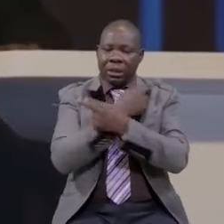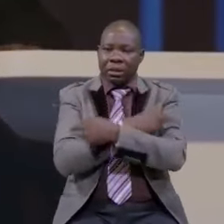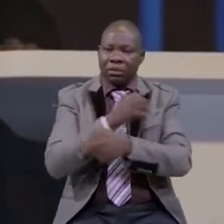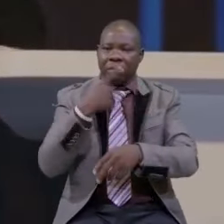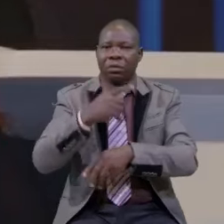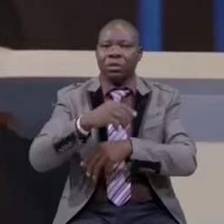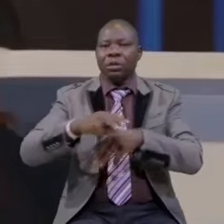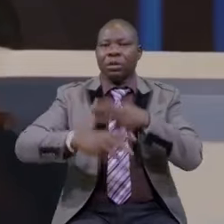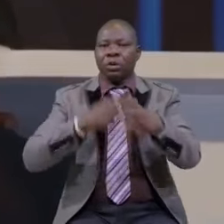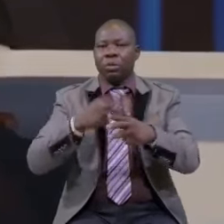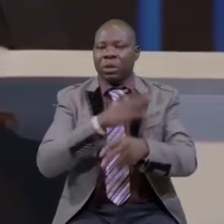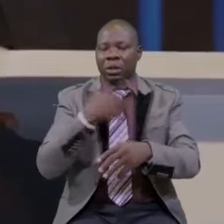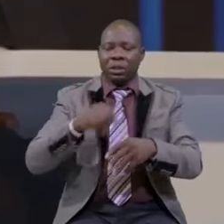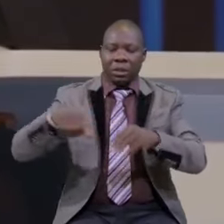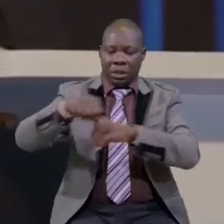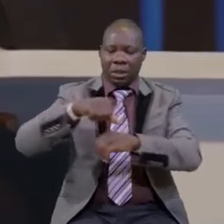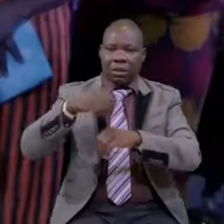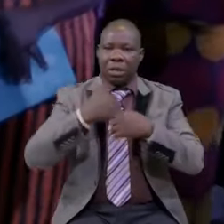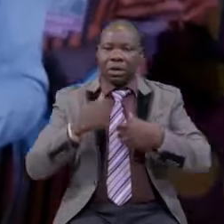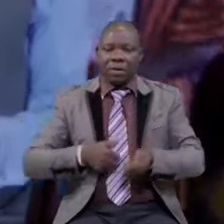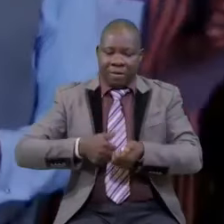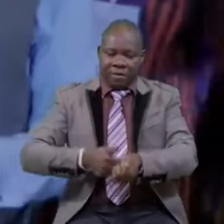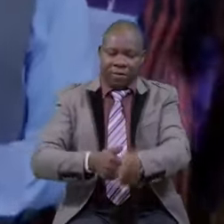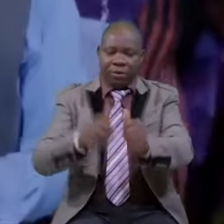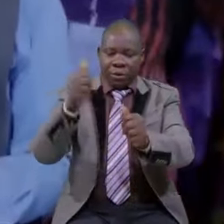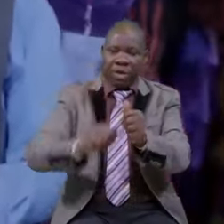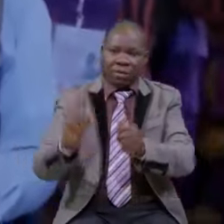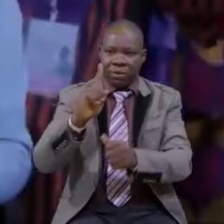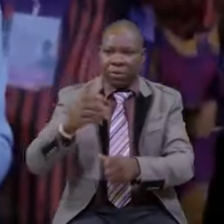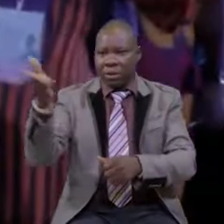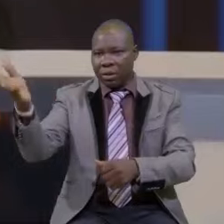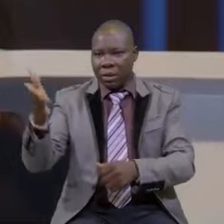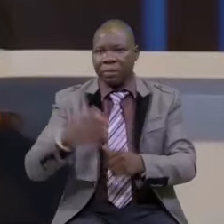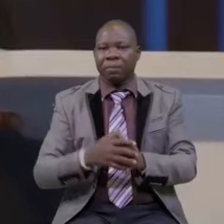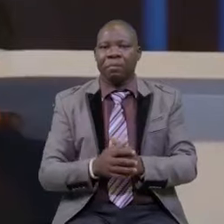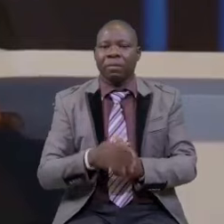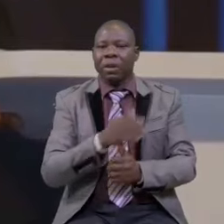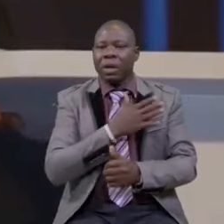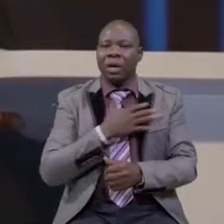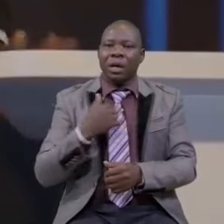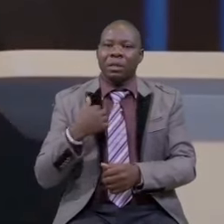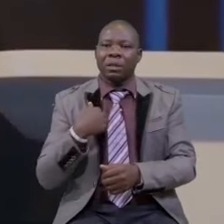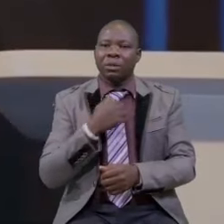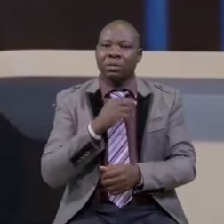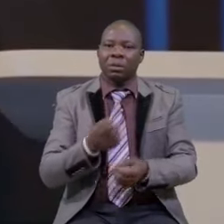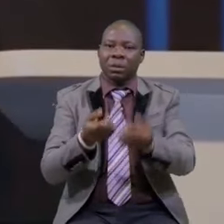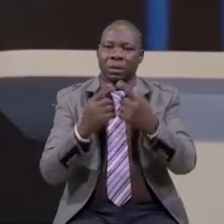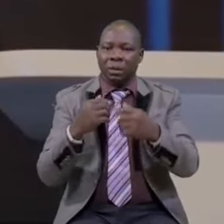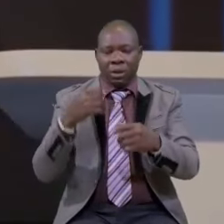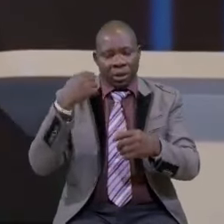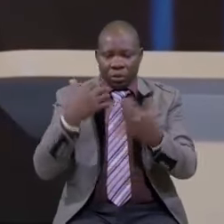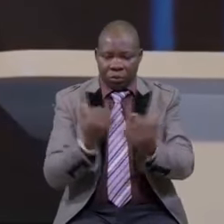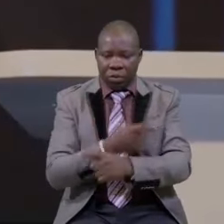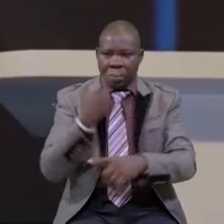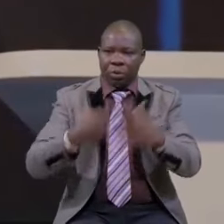the anointing has followed everywhere. And today, what we have come to do is to